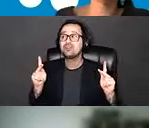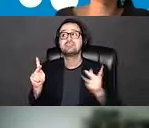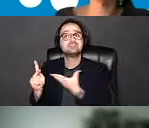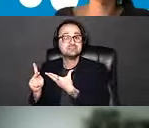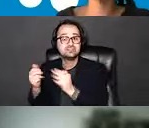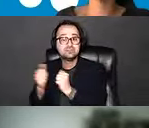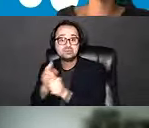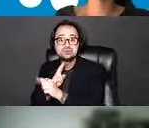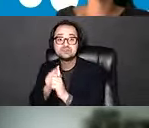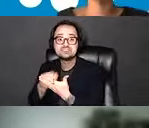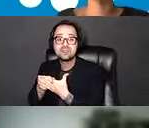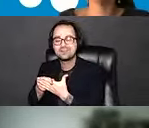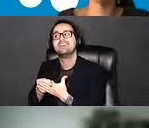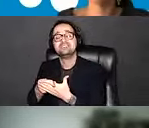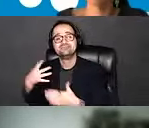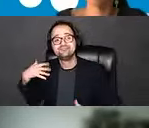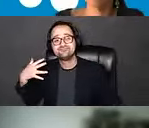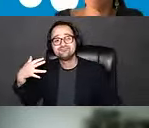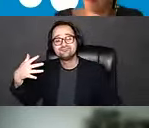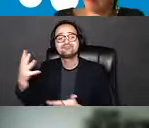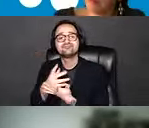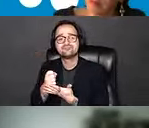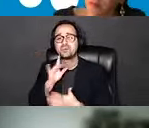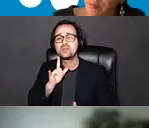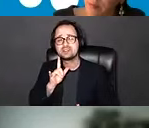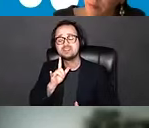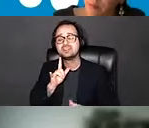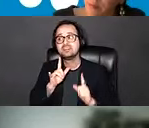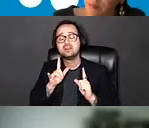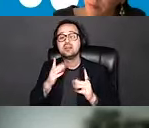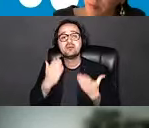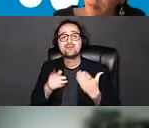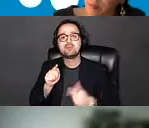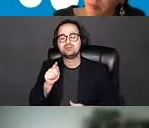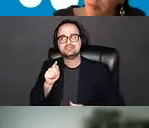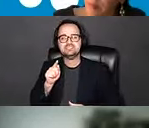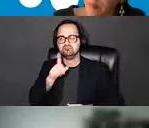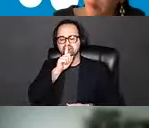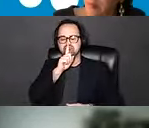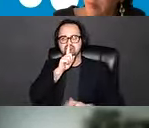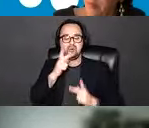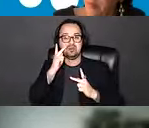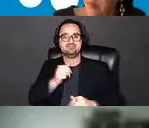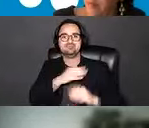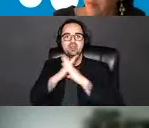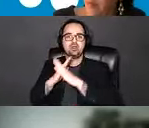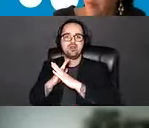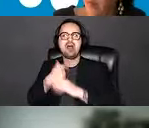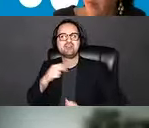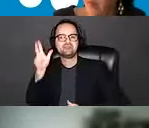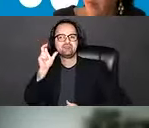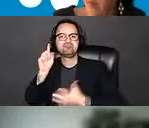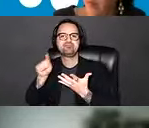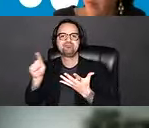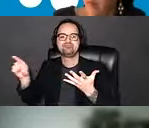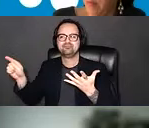out, and so this may or may not encounter these barriers, but these are some of the things I've heard in the work that I've